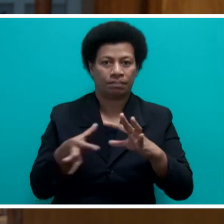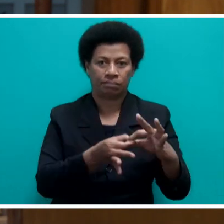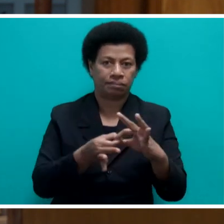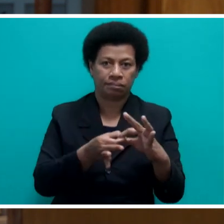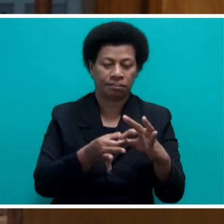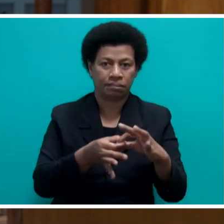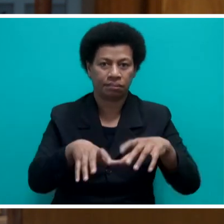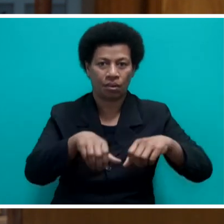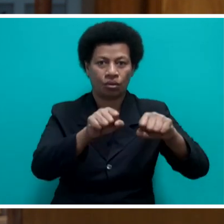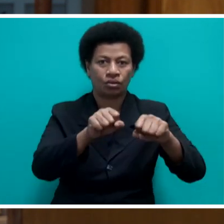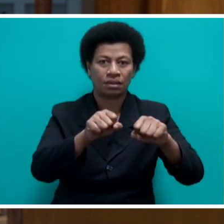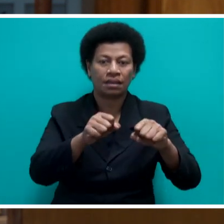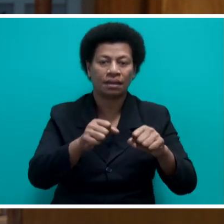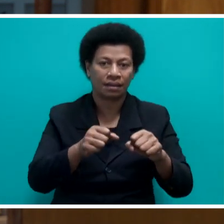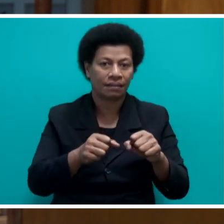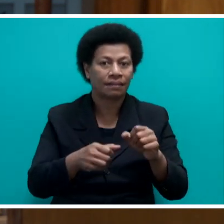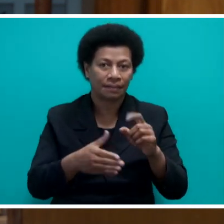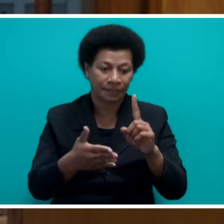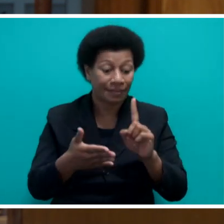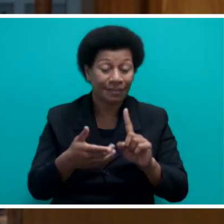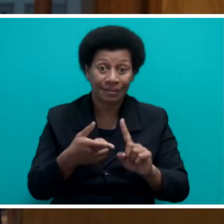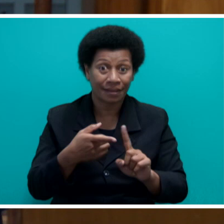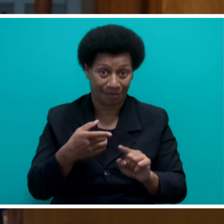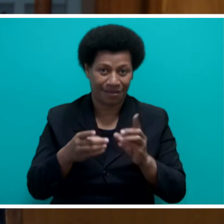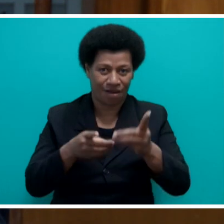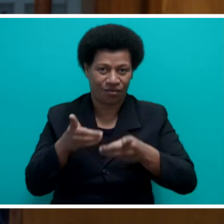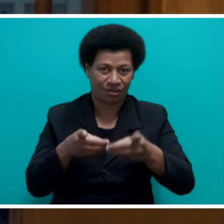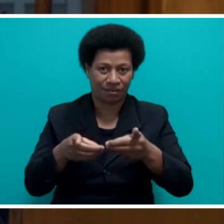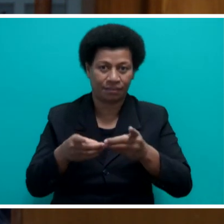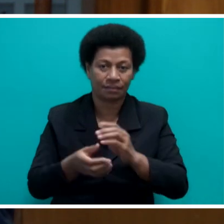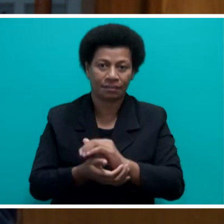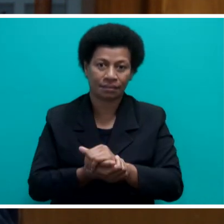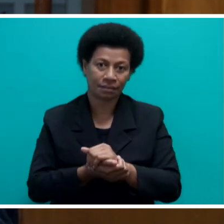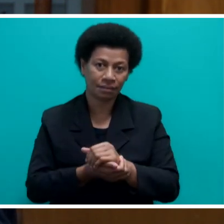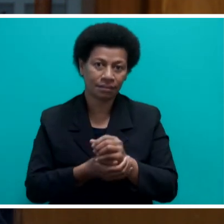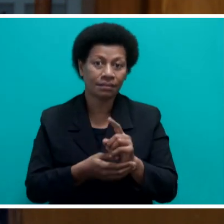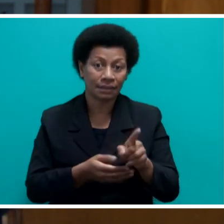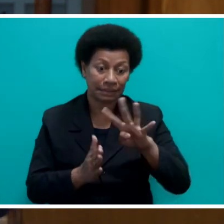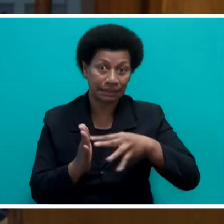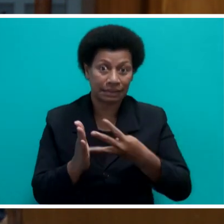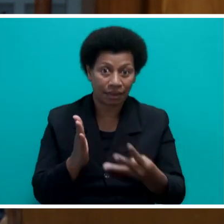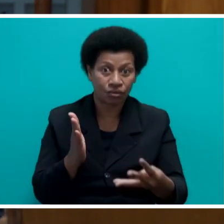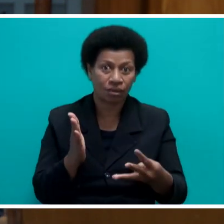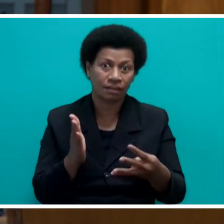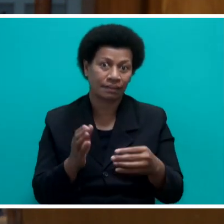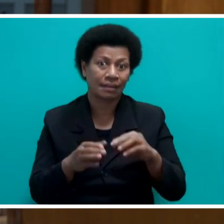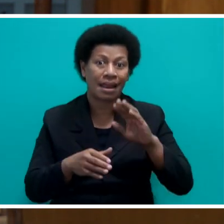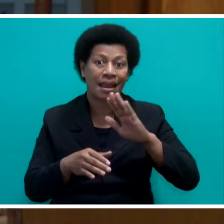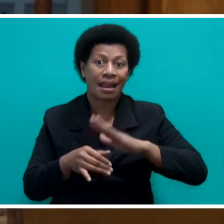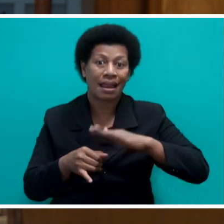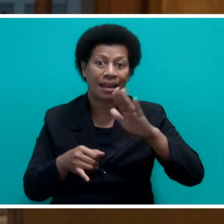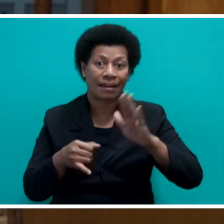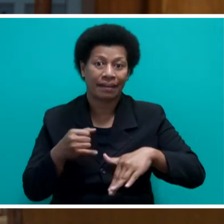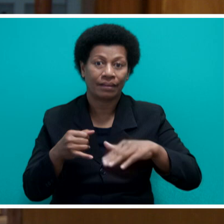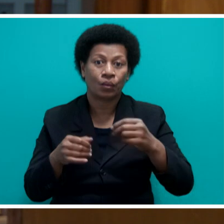hosting the event. The GDN conference is tentatively scheduled for the last week of November